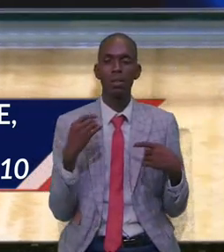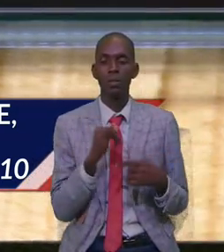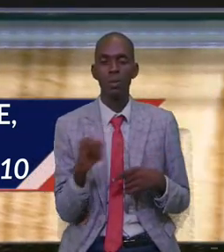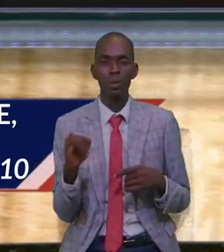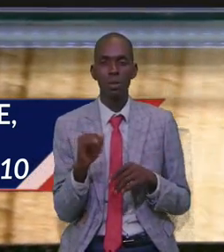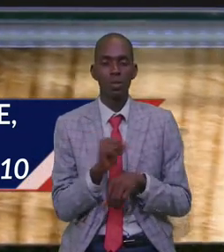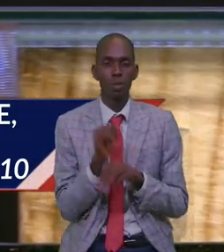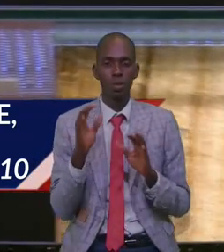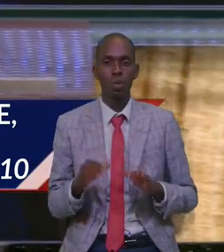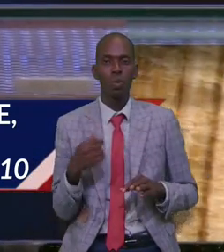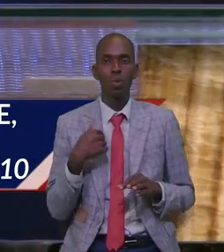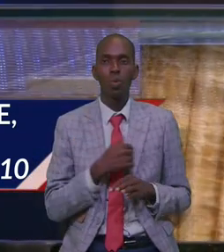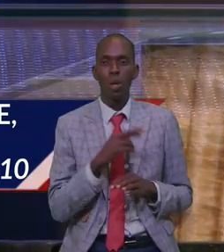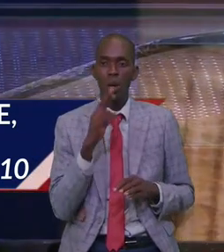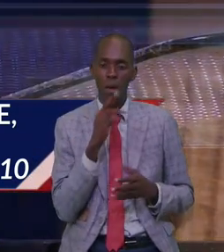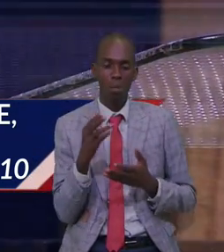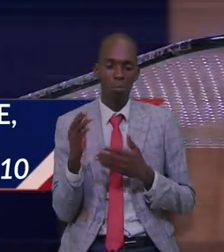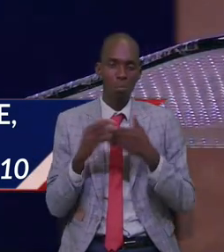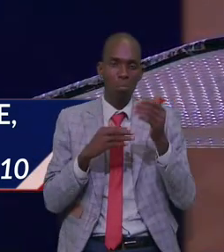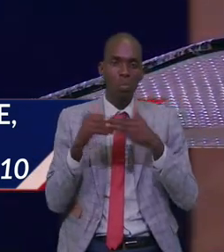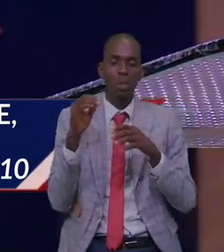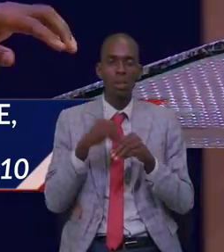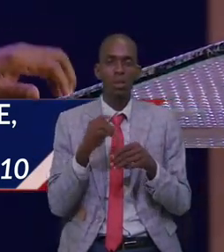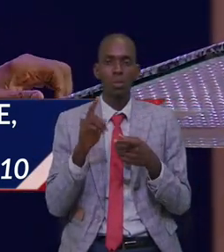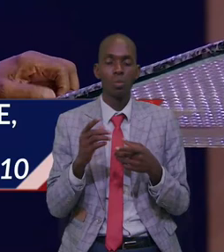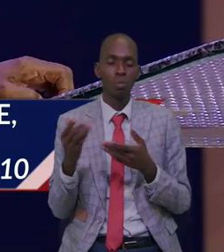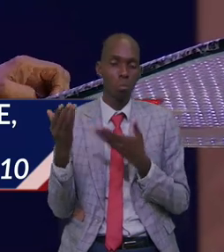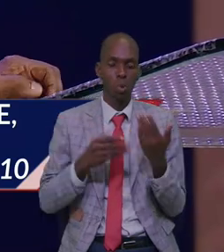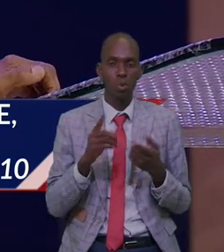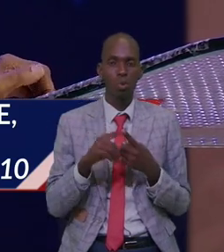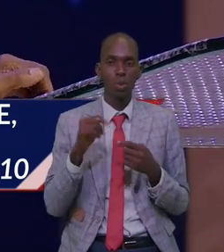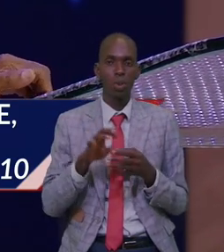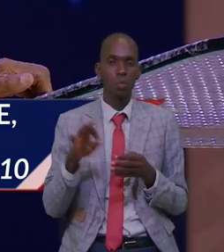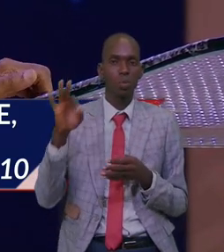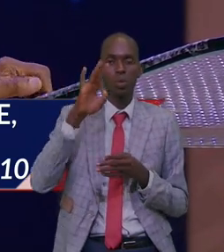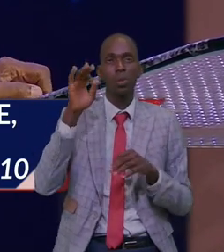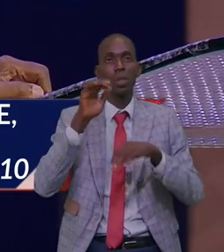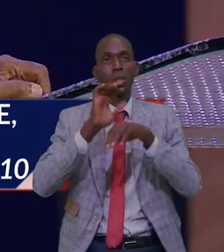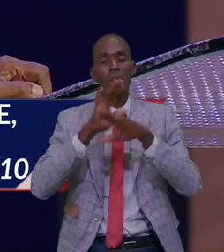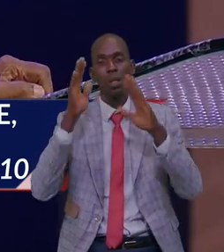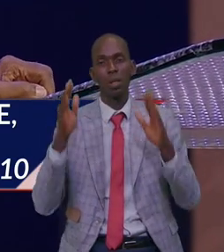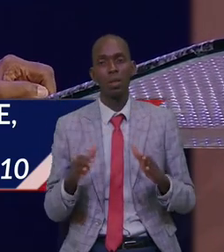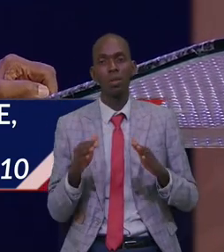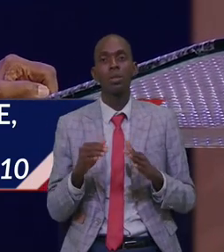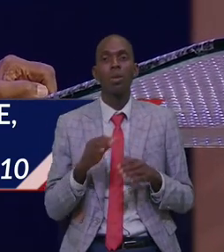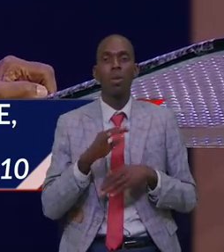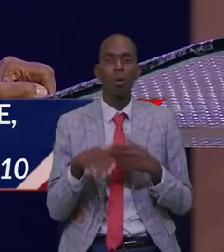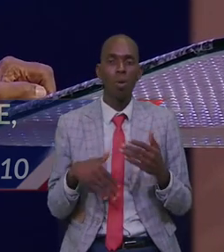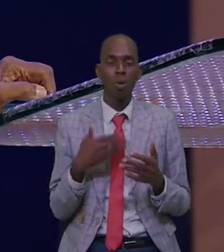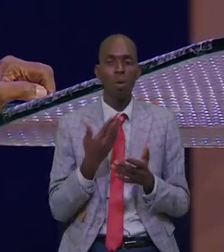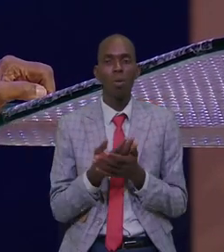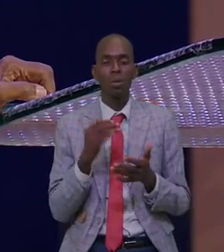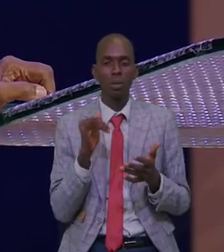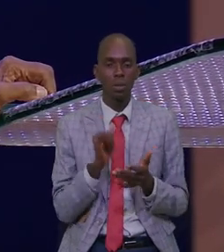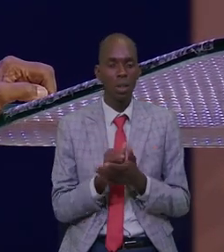built into the spiritual temple is now our God. O Lord, our God, all that lords